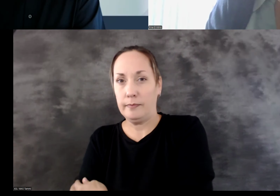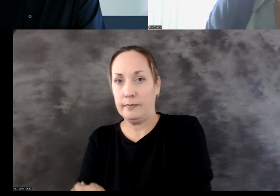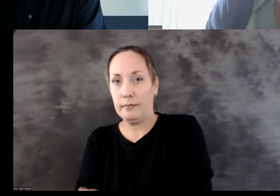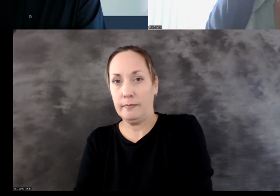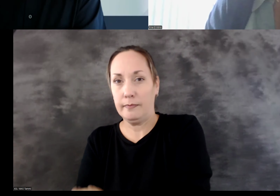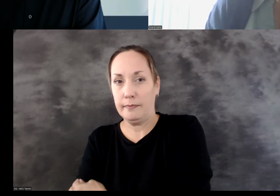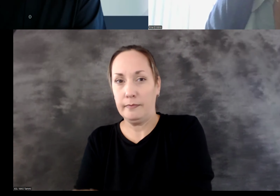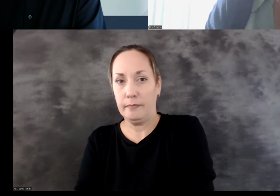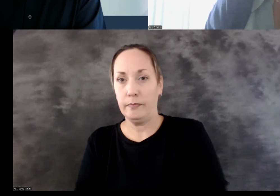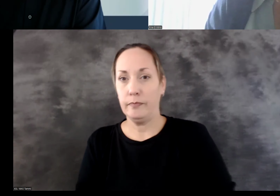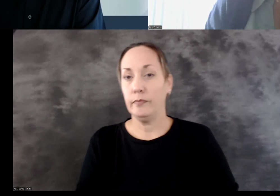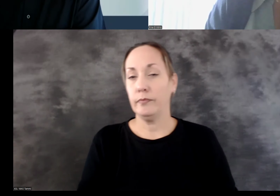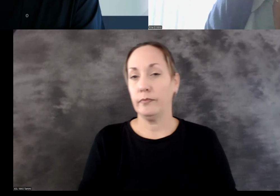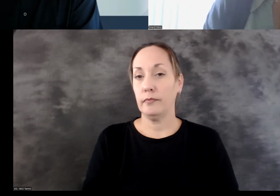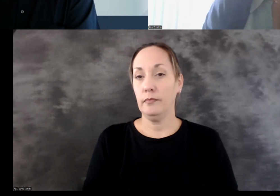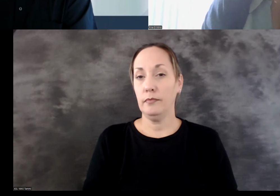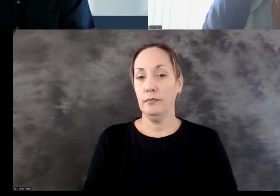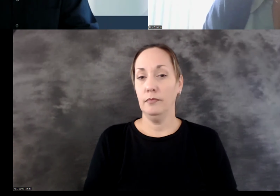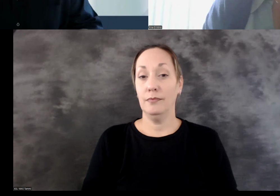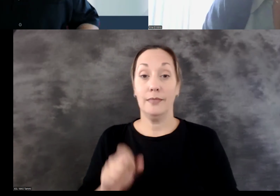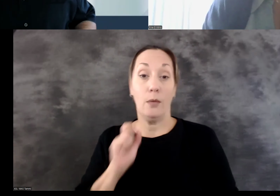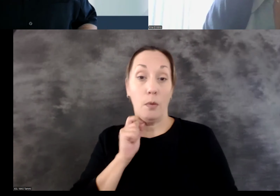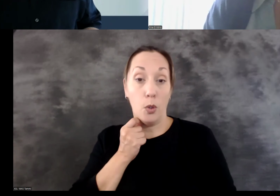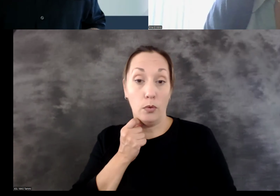I think, Can we right. unmute him? Yeah.